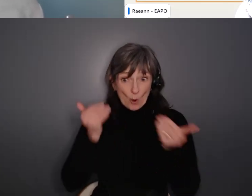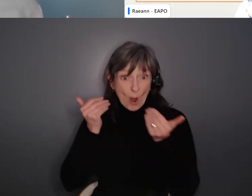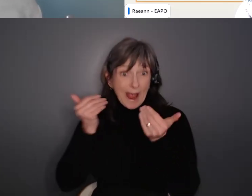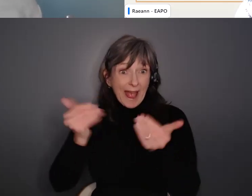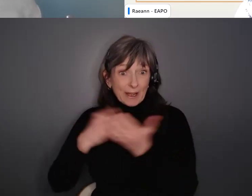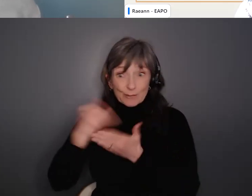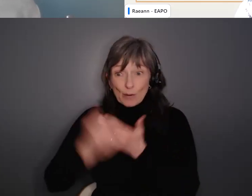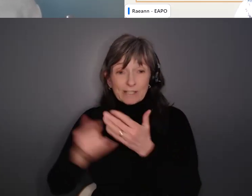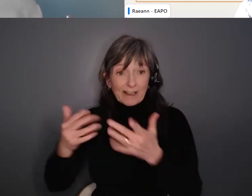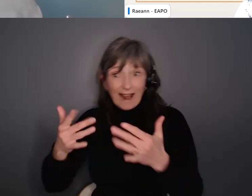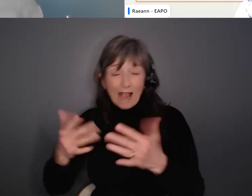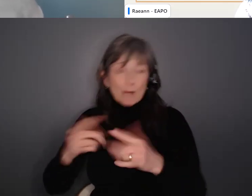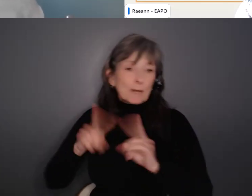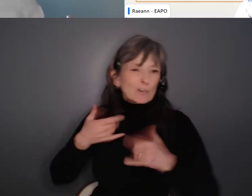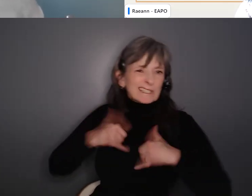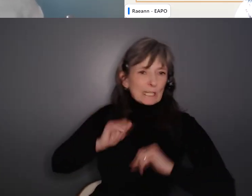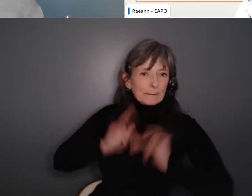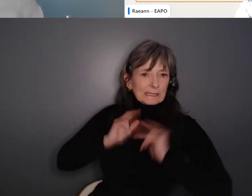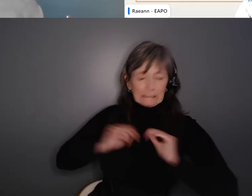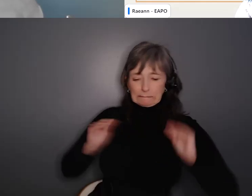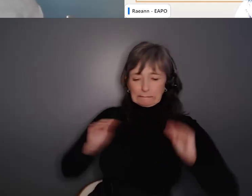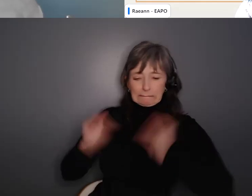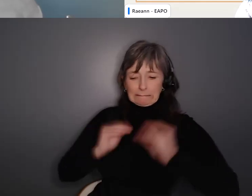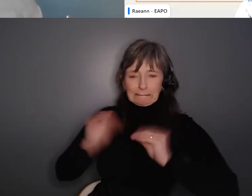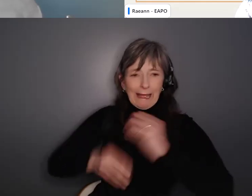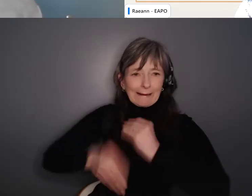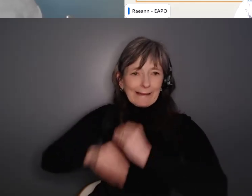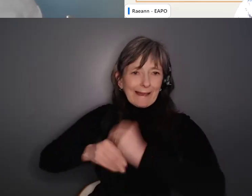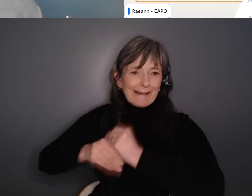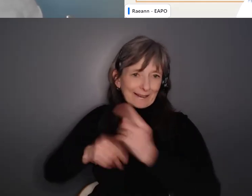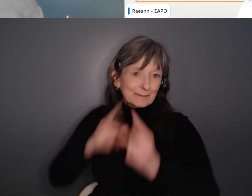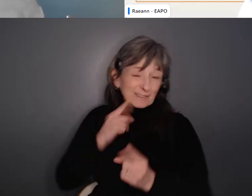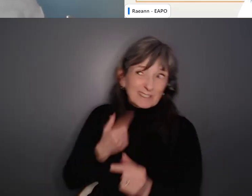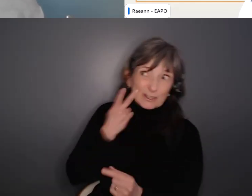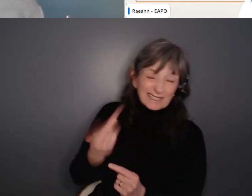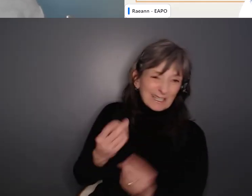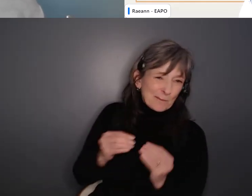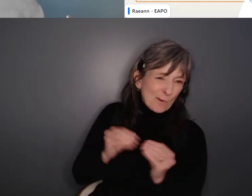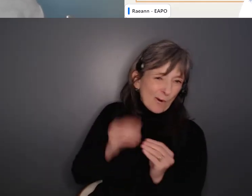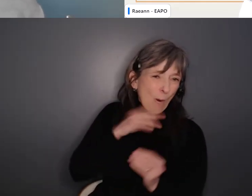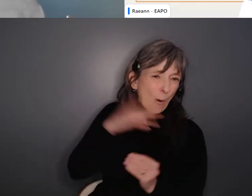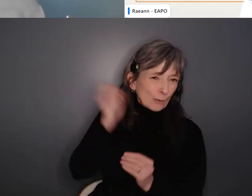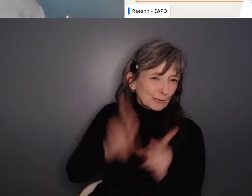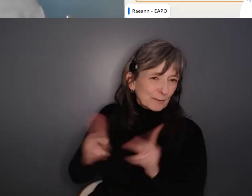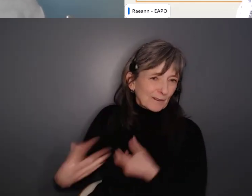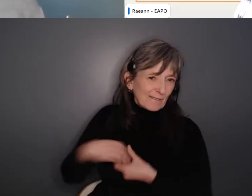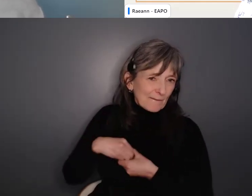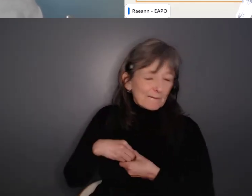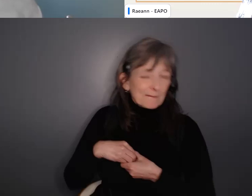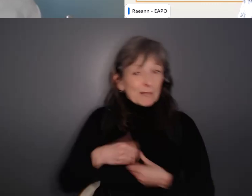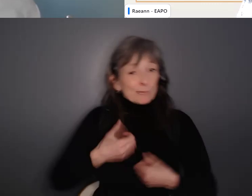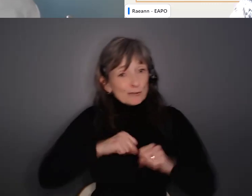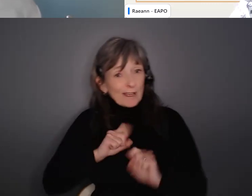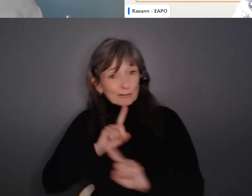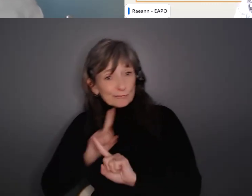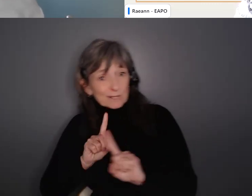so many older adults. But where we're at is we are really, trying to be very responsive to her